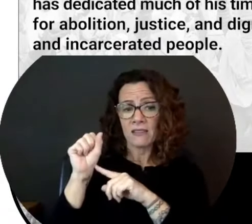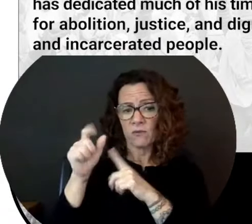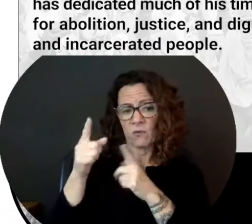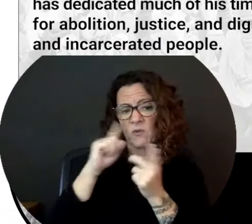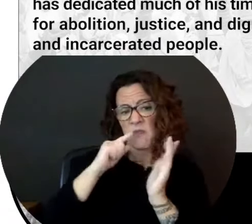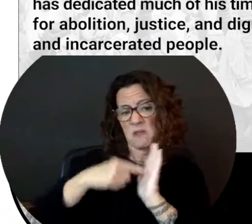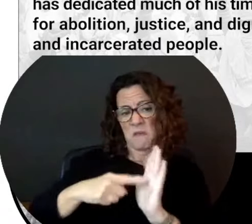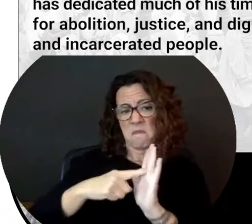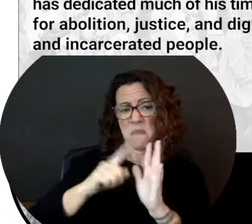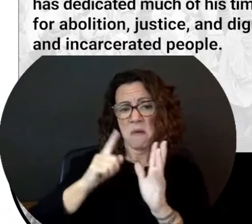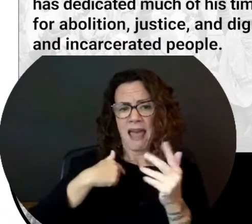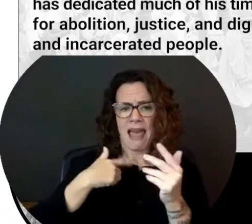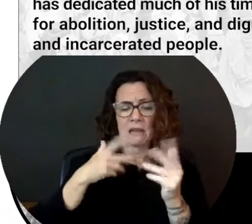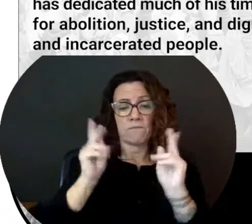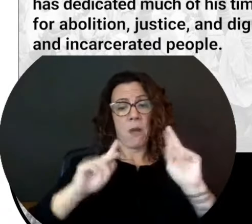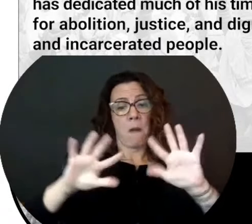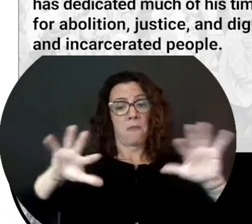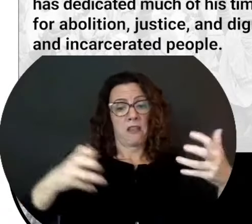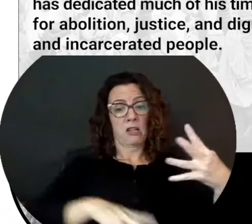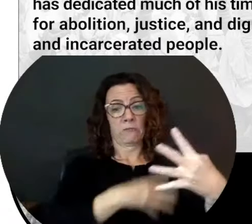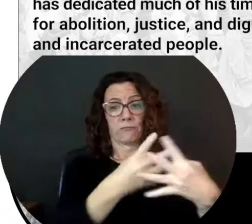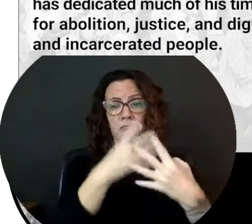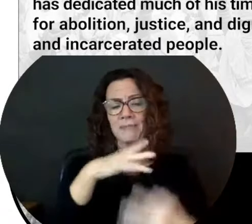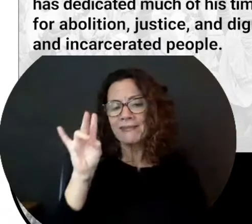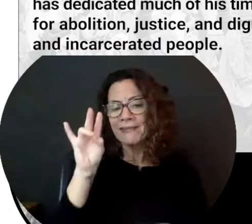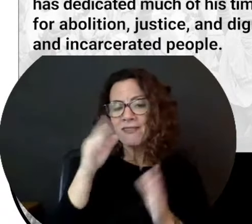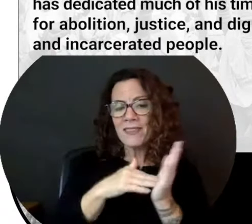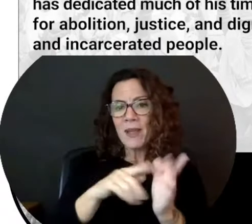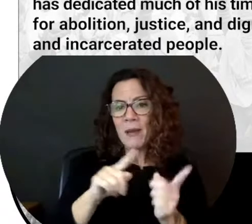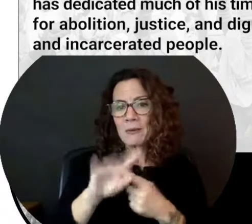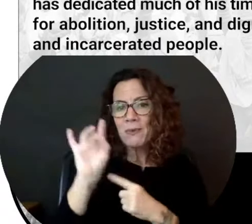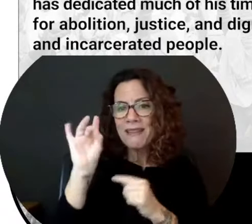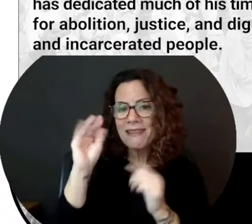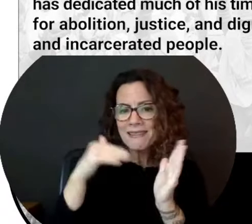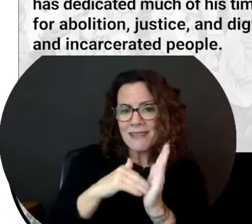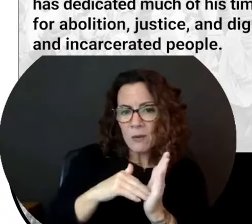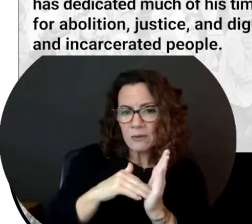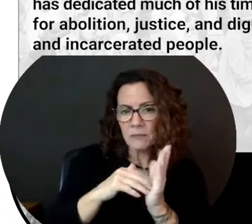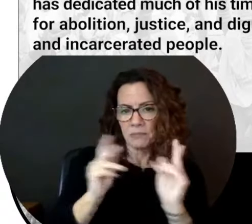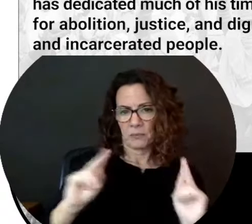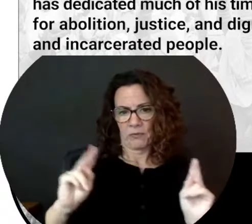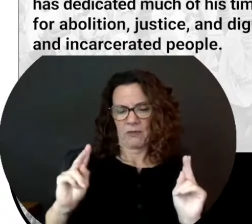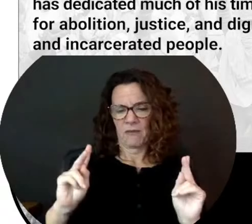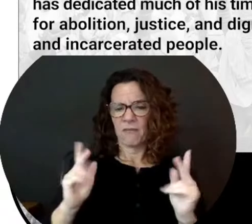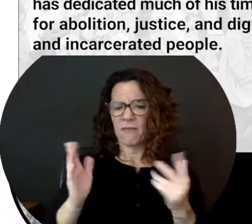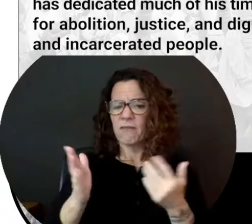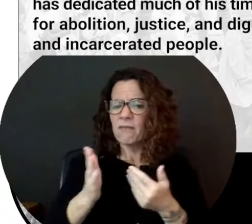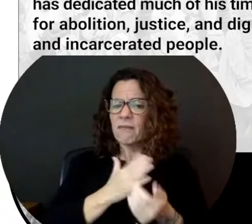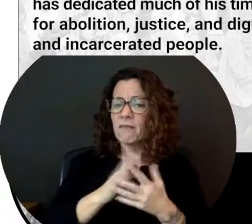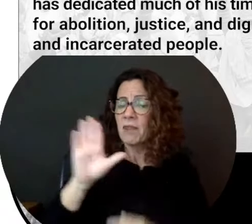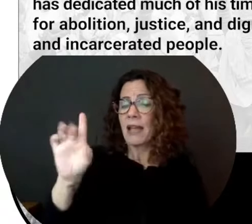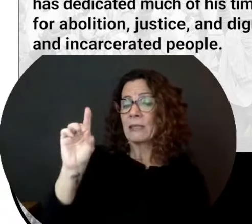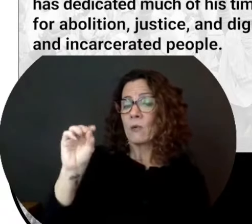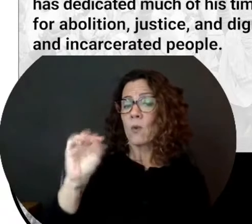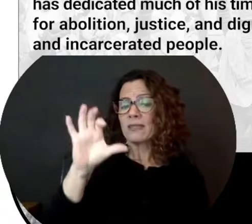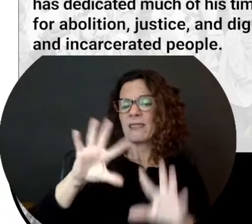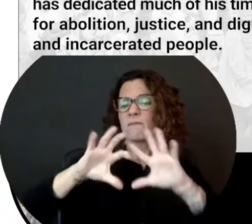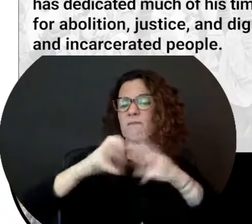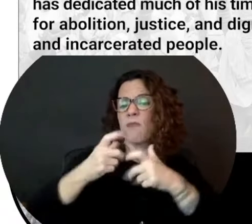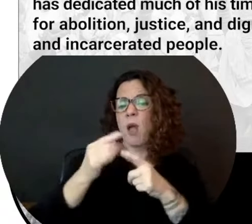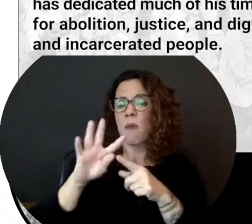California, boasting more than 160,000 caged citizens, compared to the 7,000 to 8,000 in